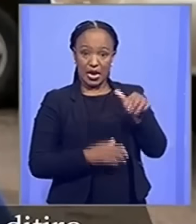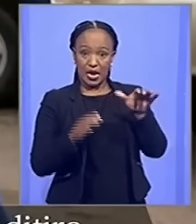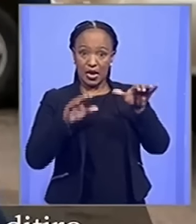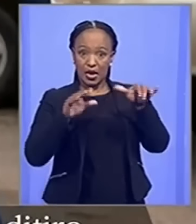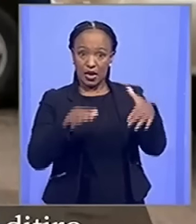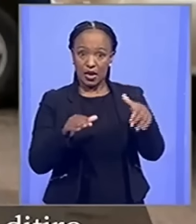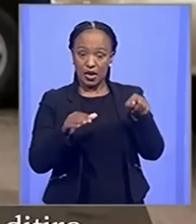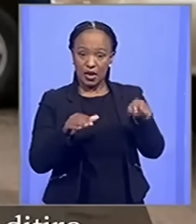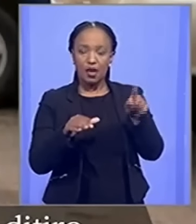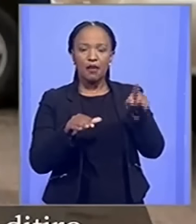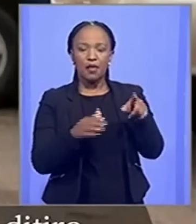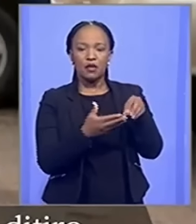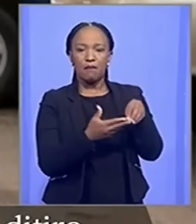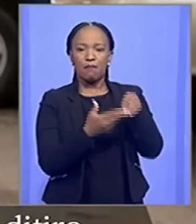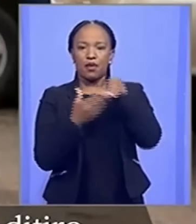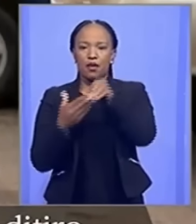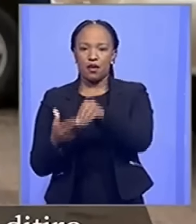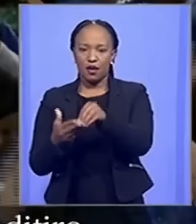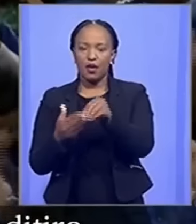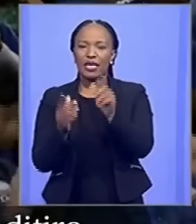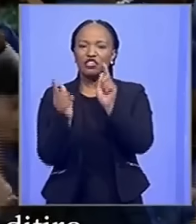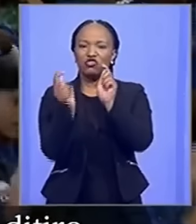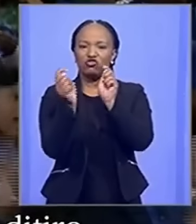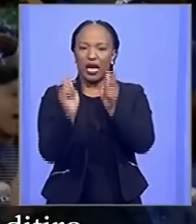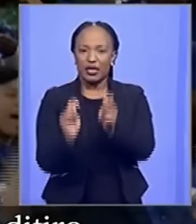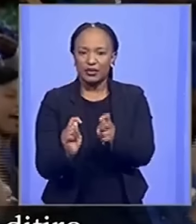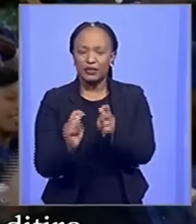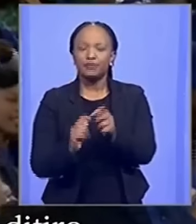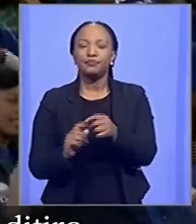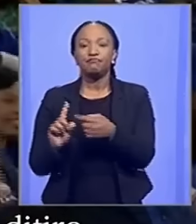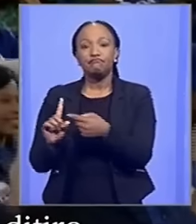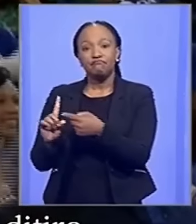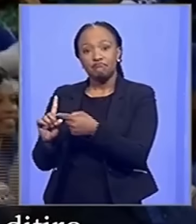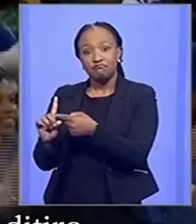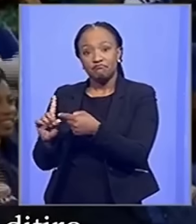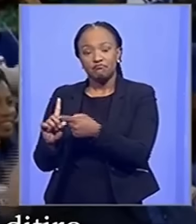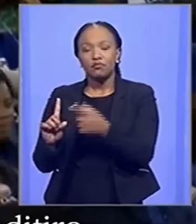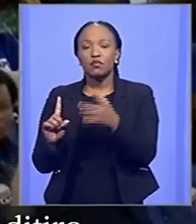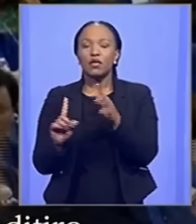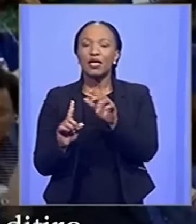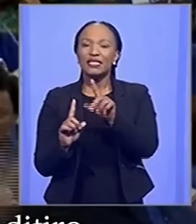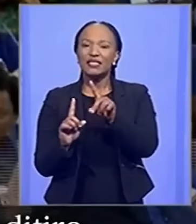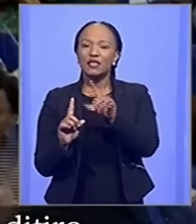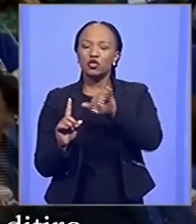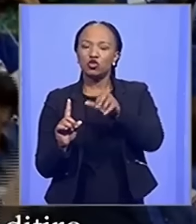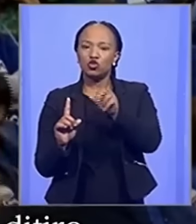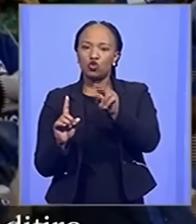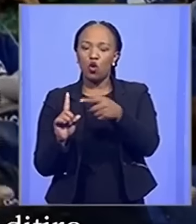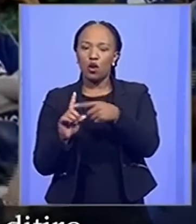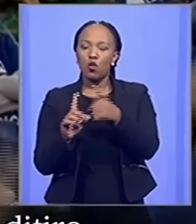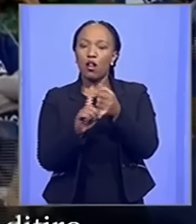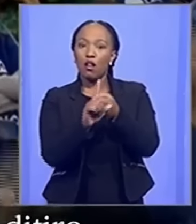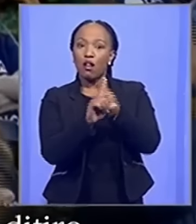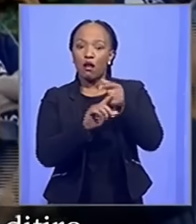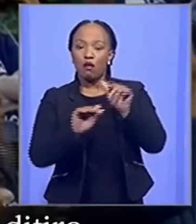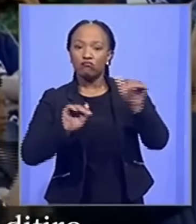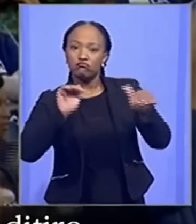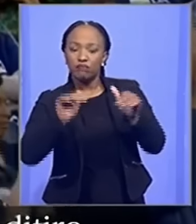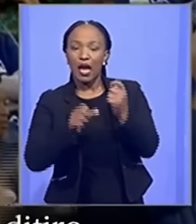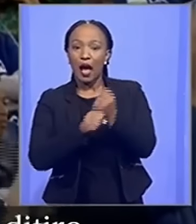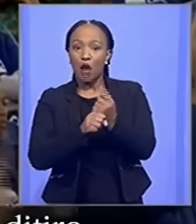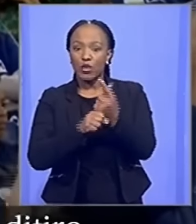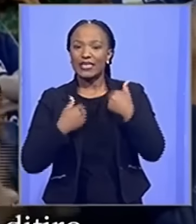bring the chains. Steenhuisen o tlile go konosetsa letsholo la gagwe la go ngoka batlhophi mo Gauteng